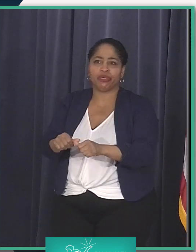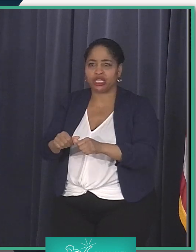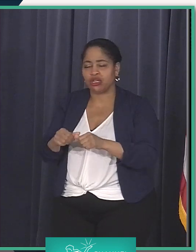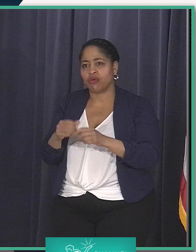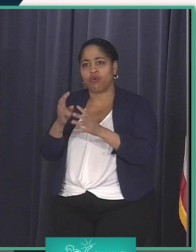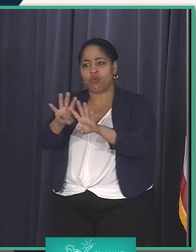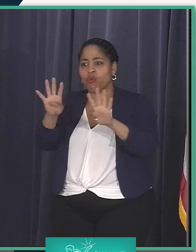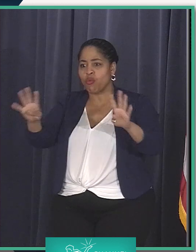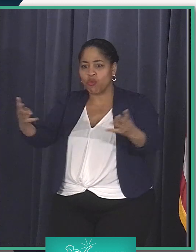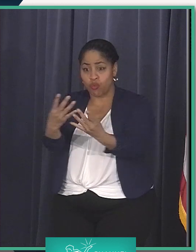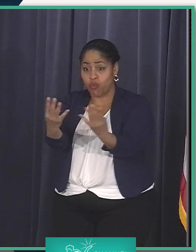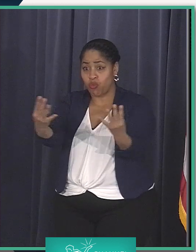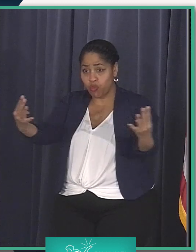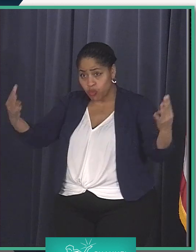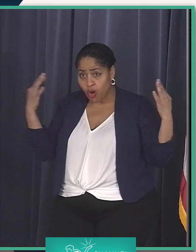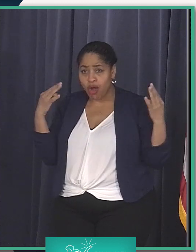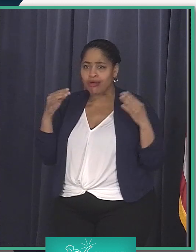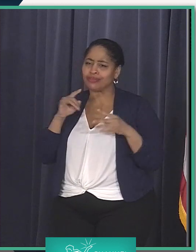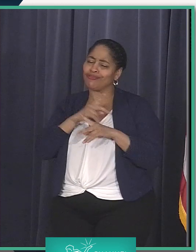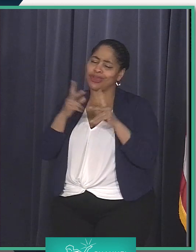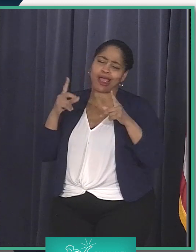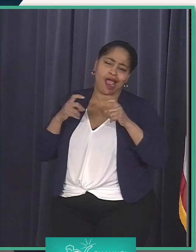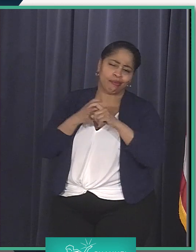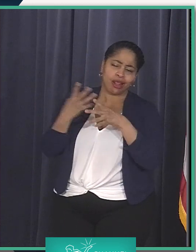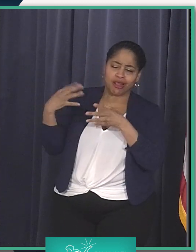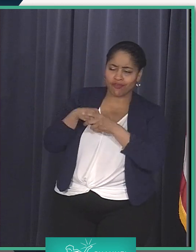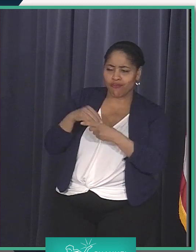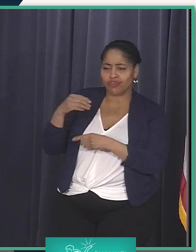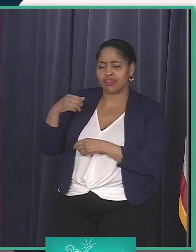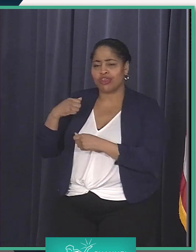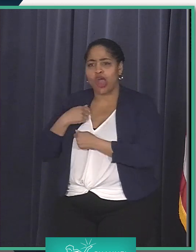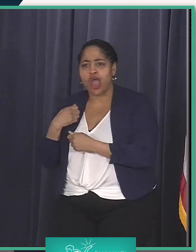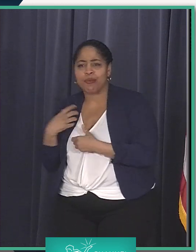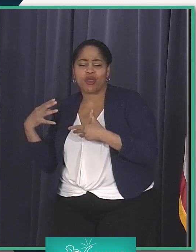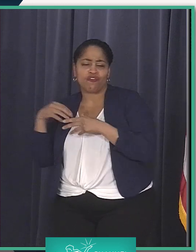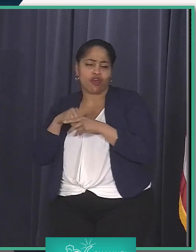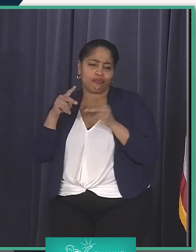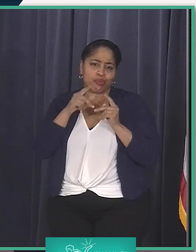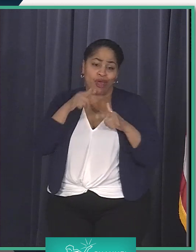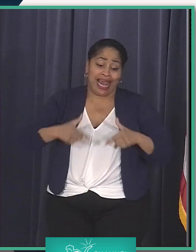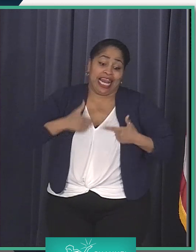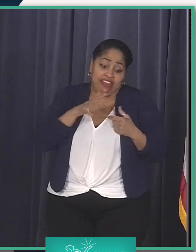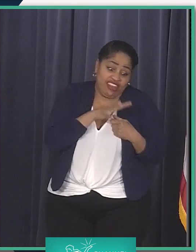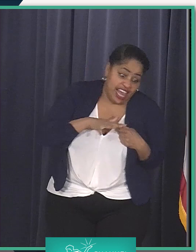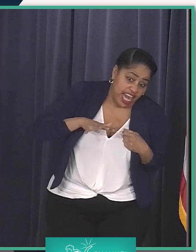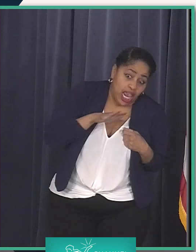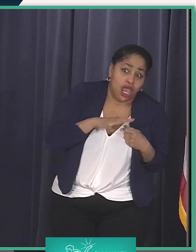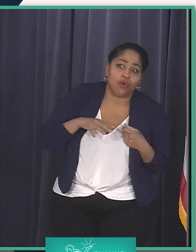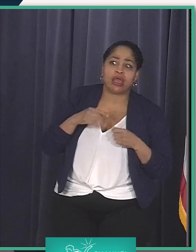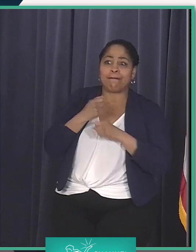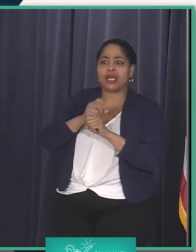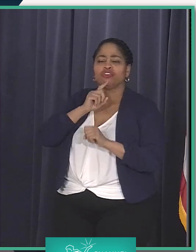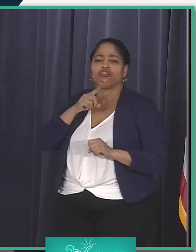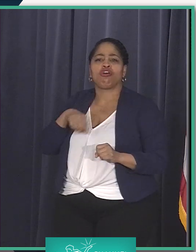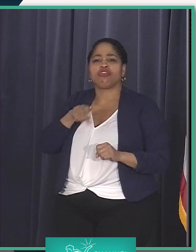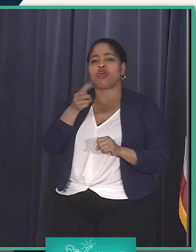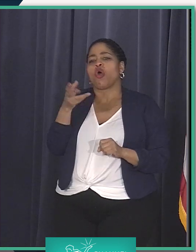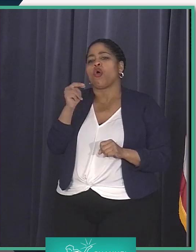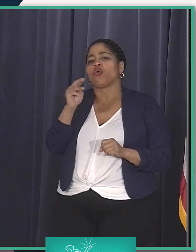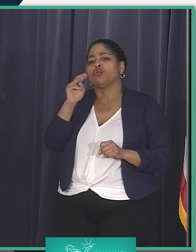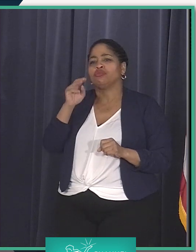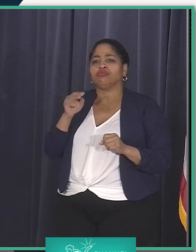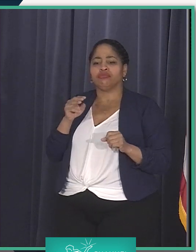and is going to involve the Army Corps. It's going to involve the people who live along the water actually making sure their own